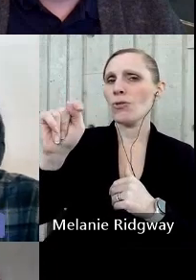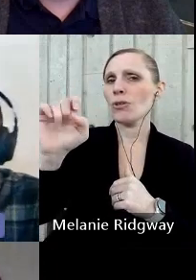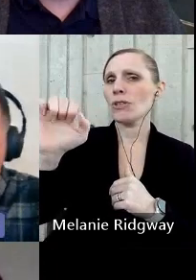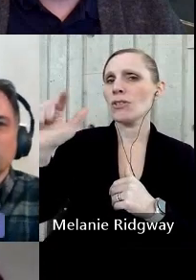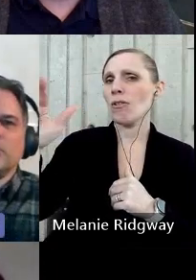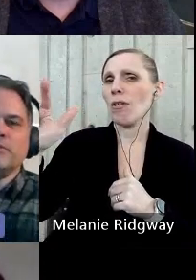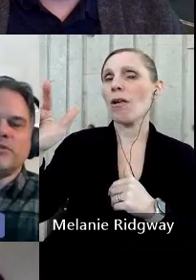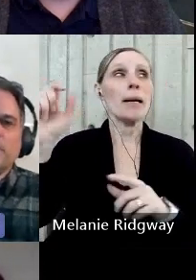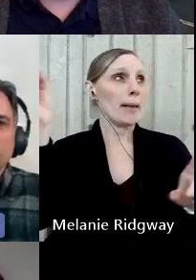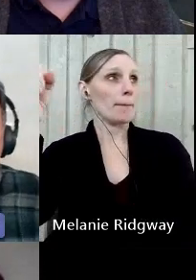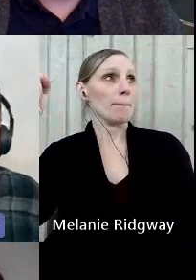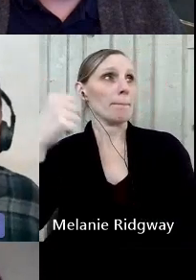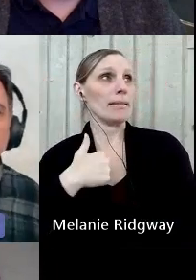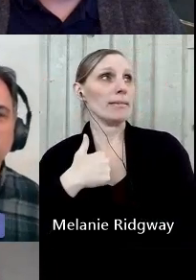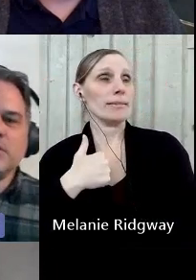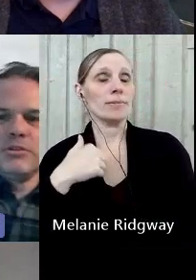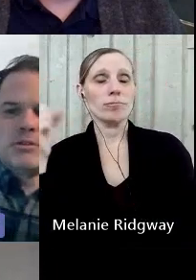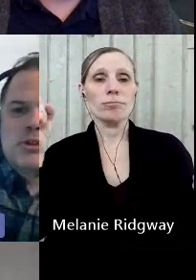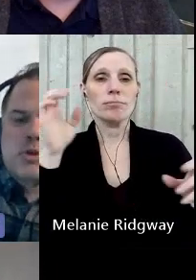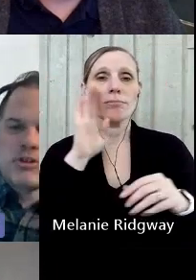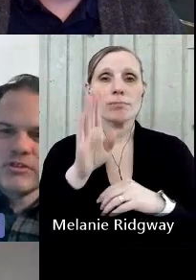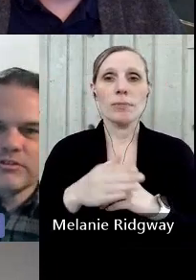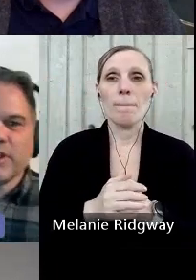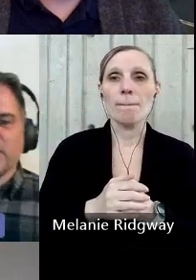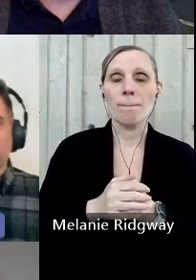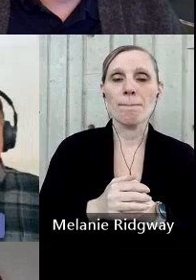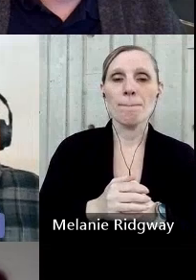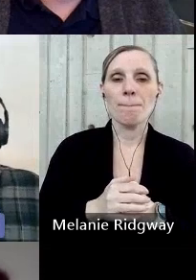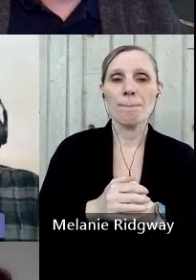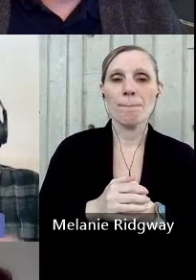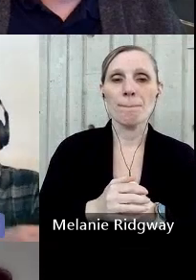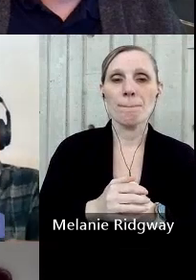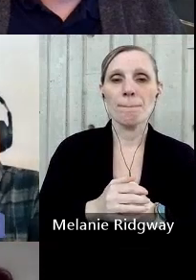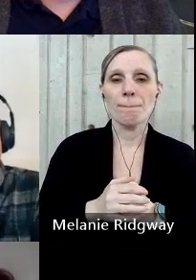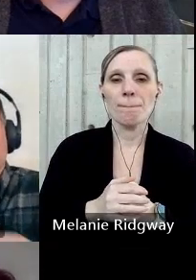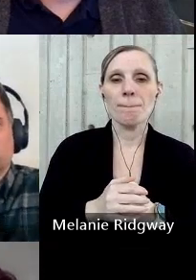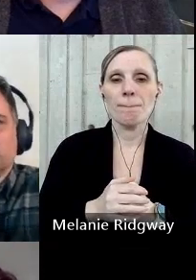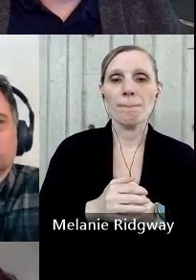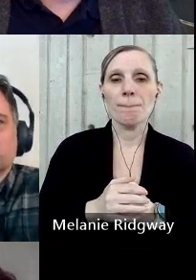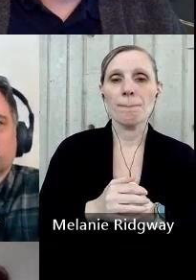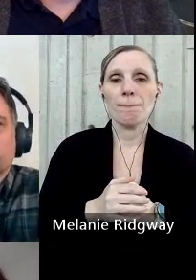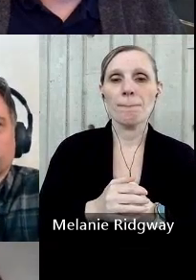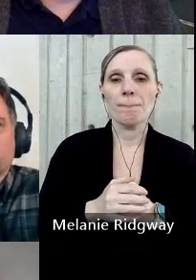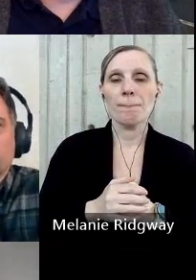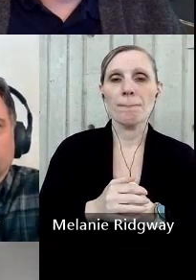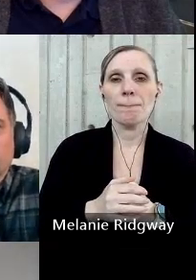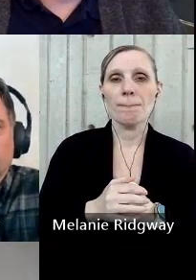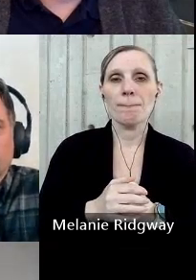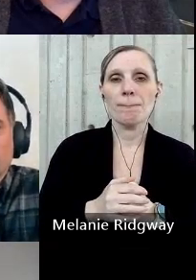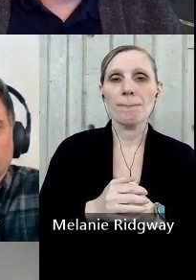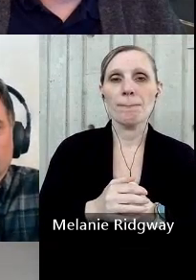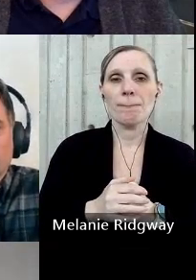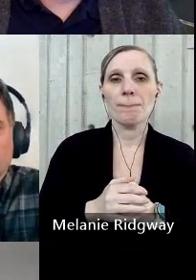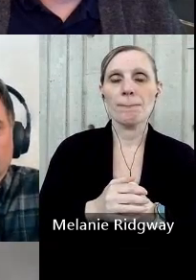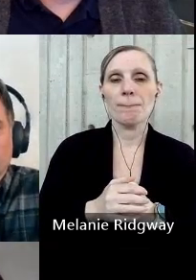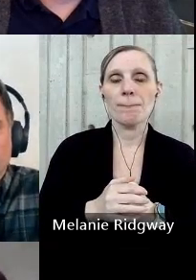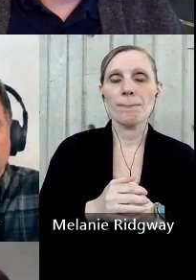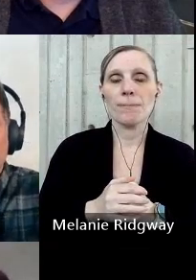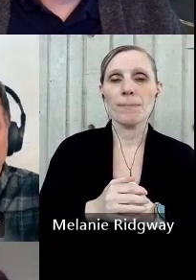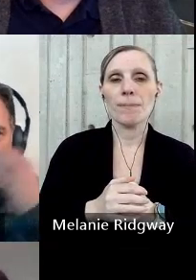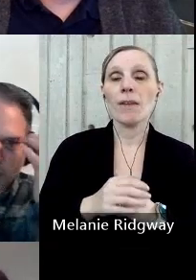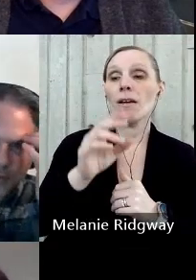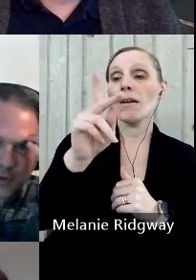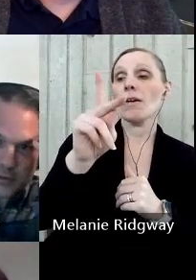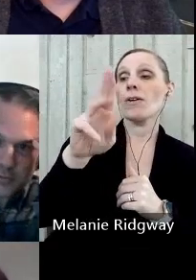can jump in with some of the we'll be questions. jumping into some of the questions. Yes. Thanks. Perfect. Okay, so a few kind of